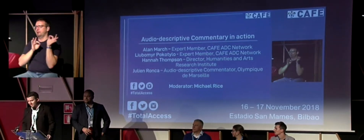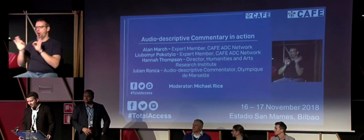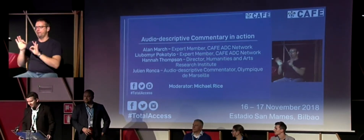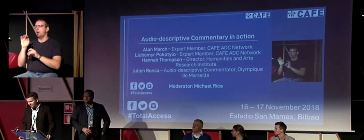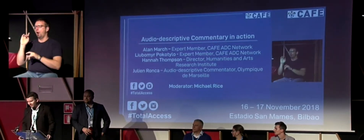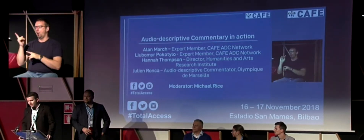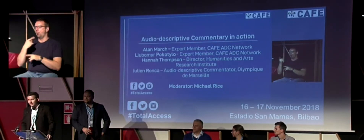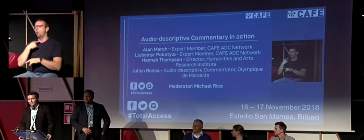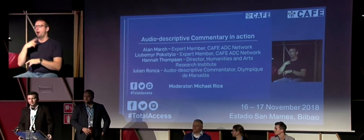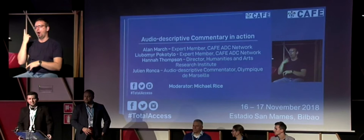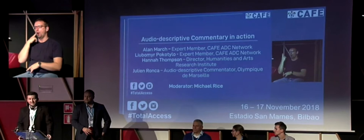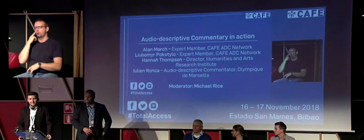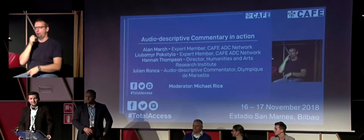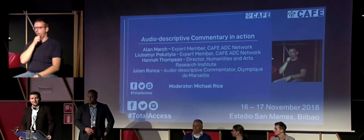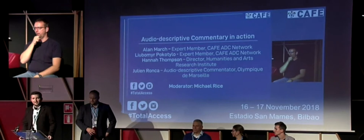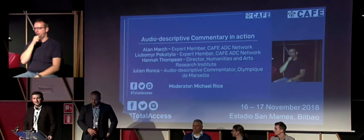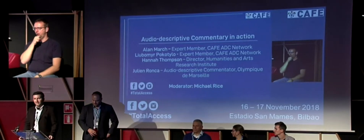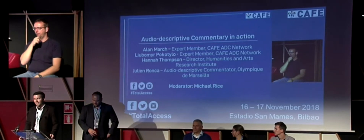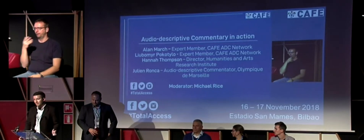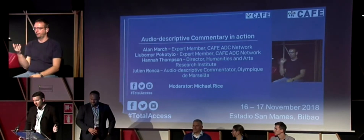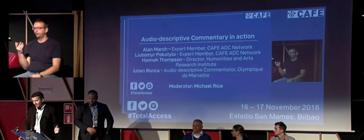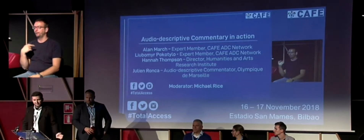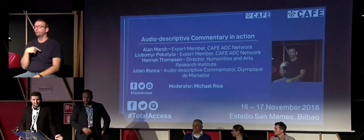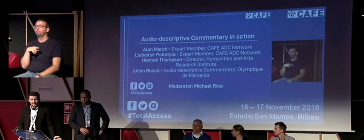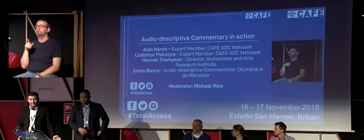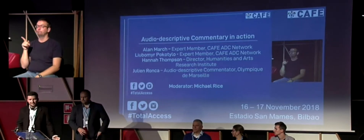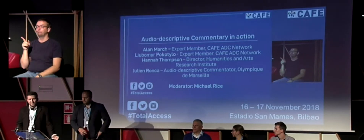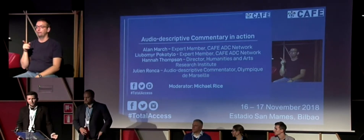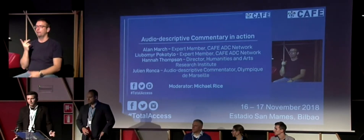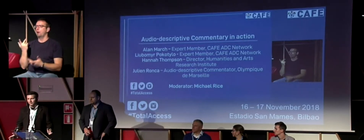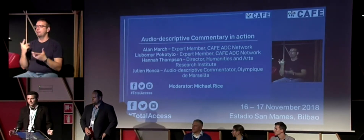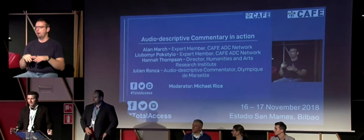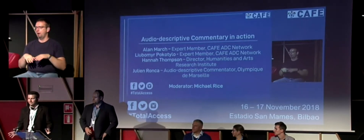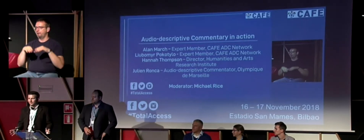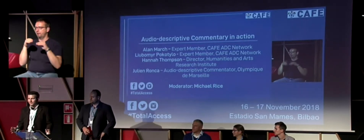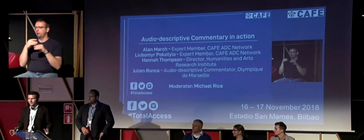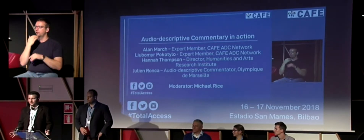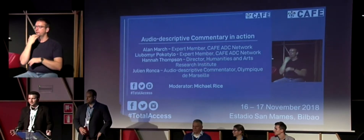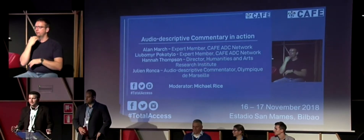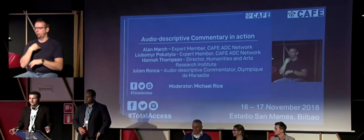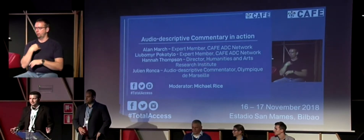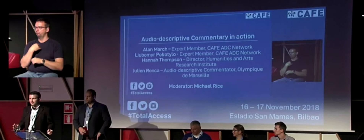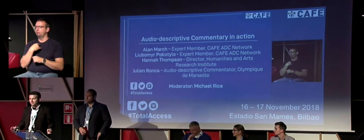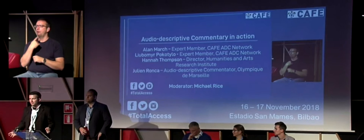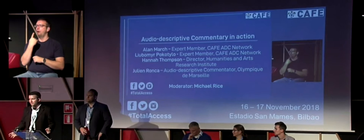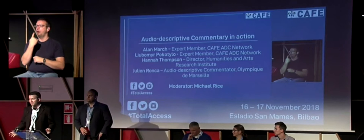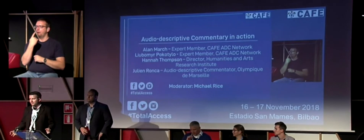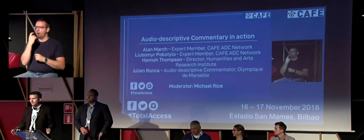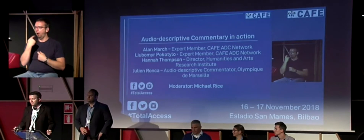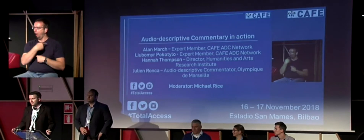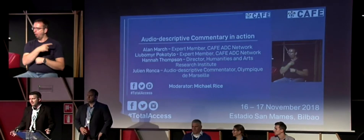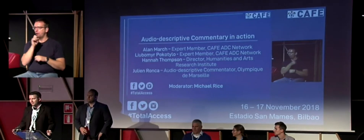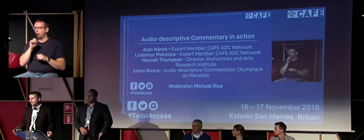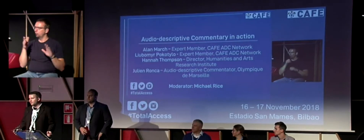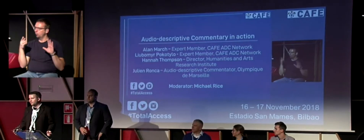commentators in Ukraine. So to begin this session, I'm going to pass over to Alan, who we're going to have a quick look at the differences